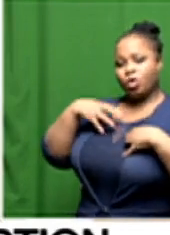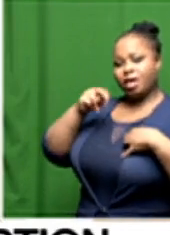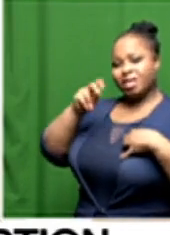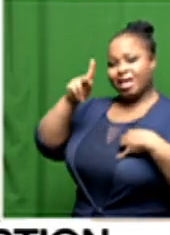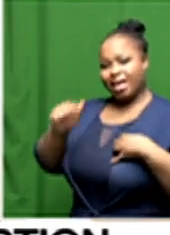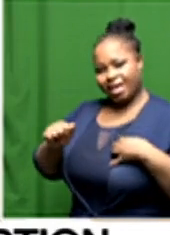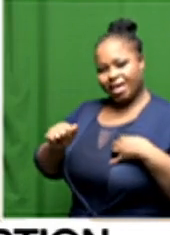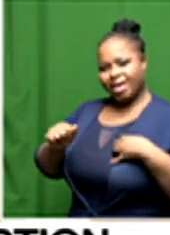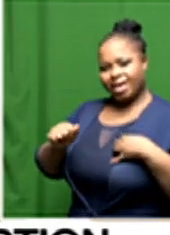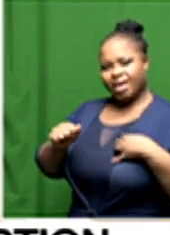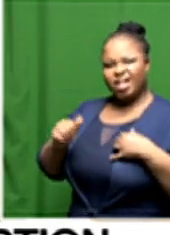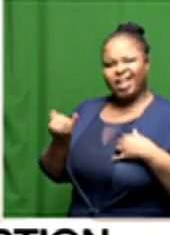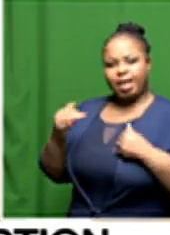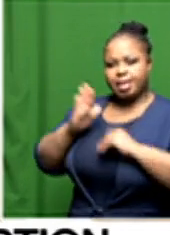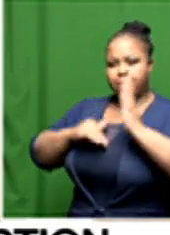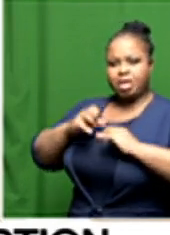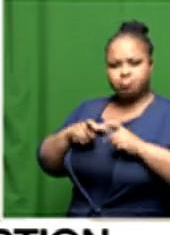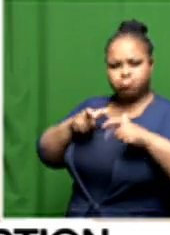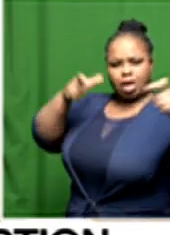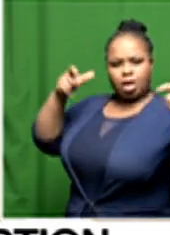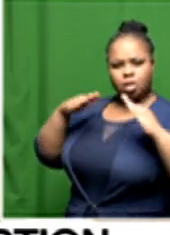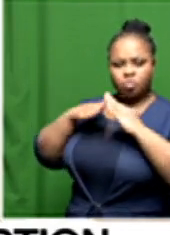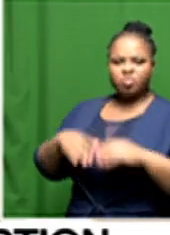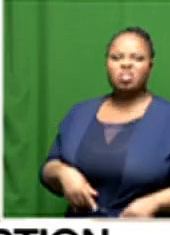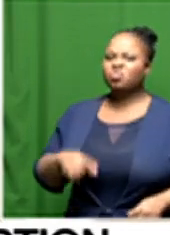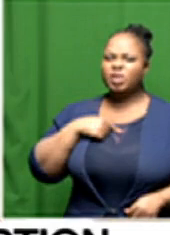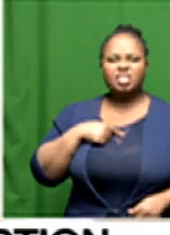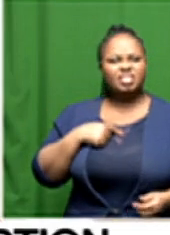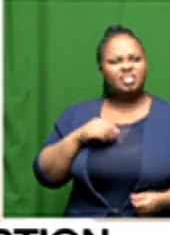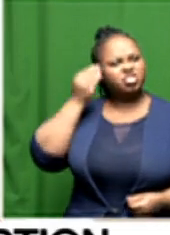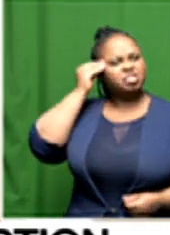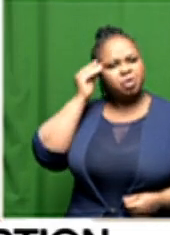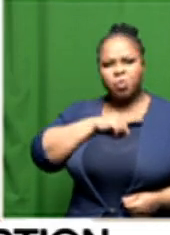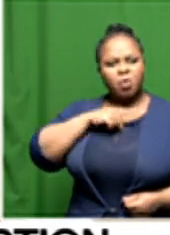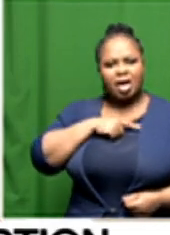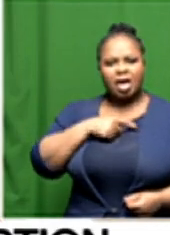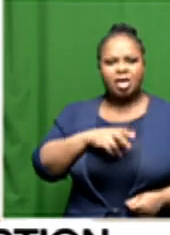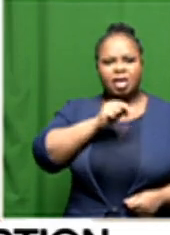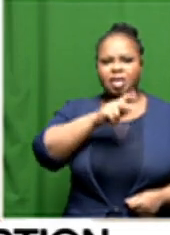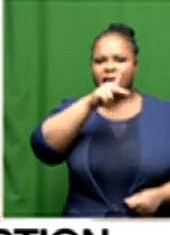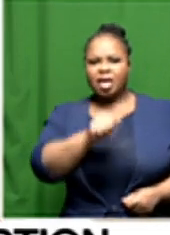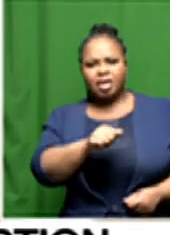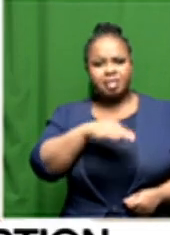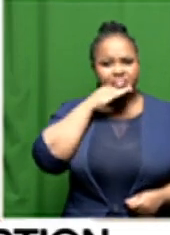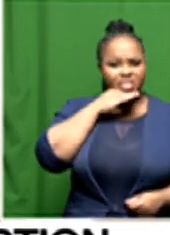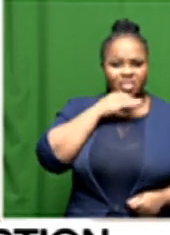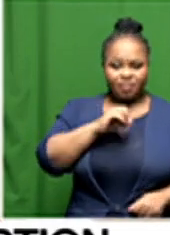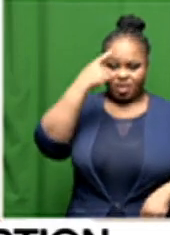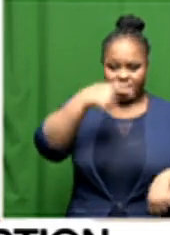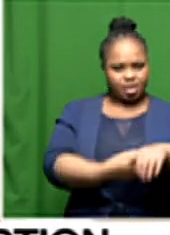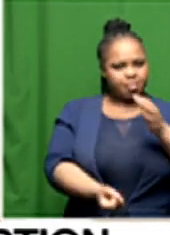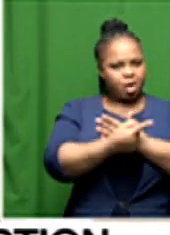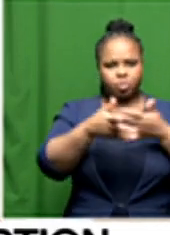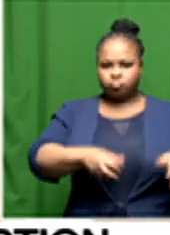quite fascinating in that the story of Nkandla is not unique to any age in South African history.